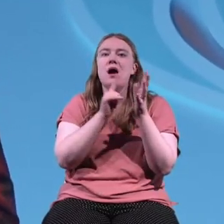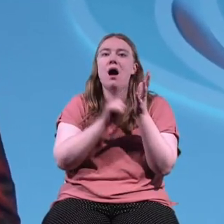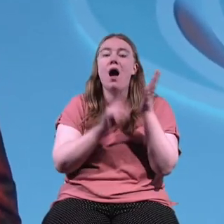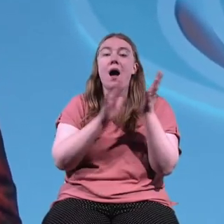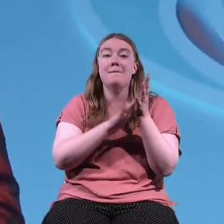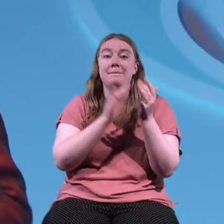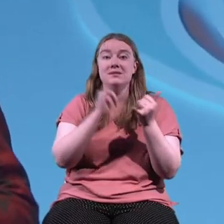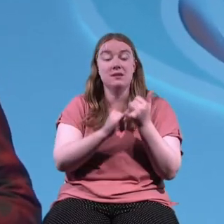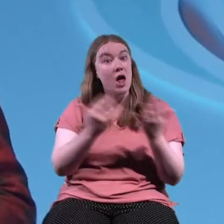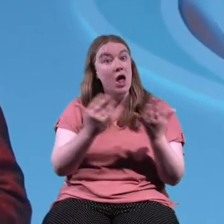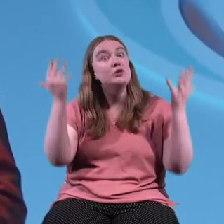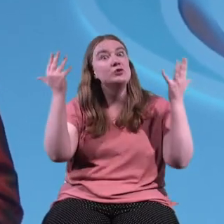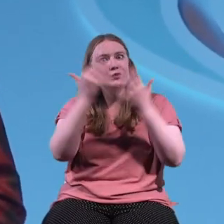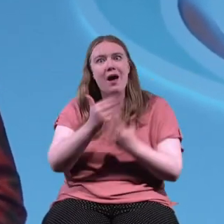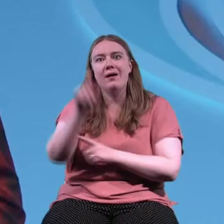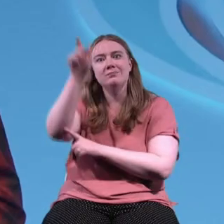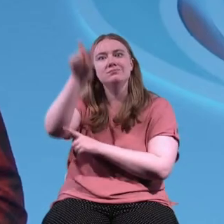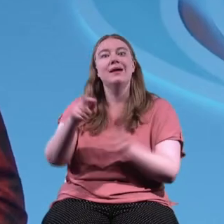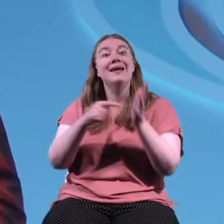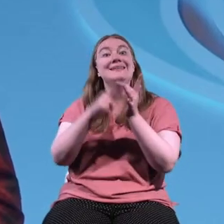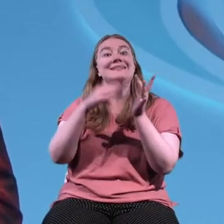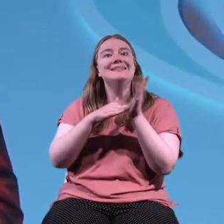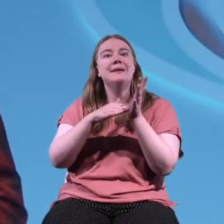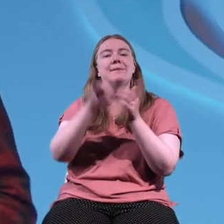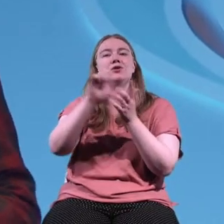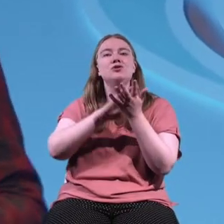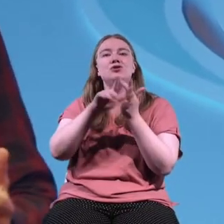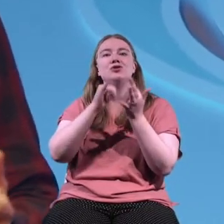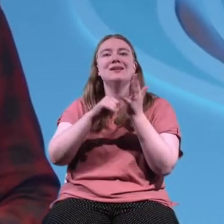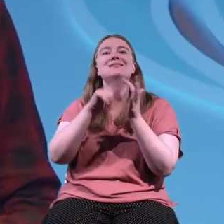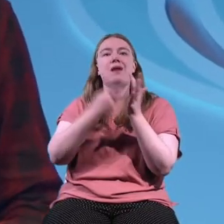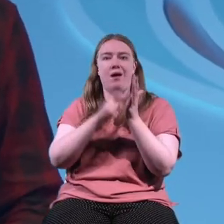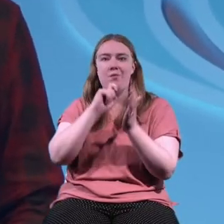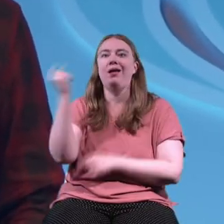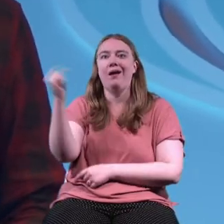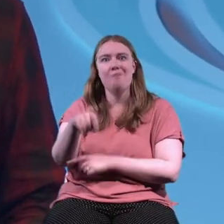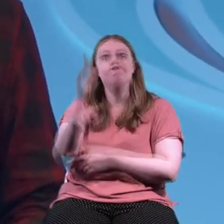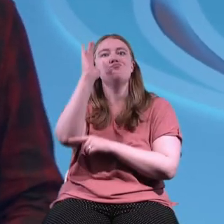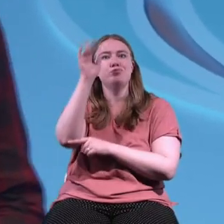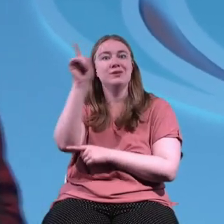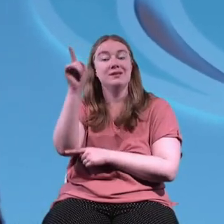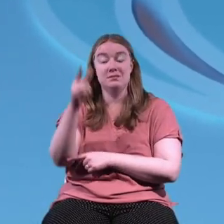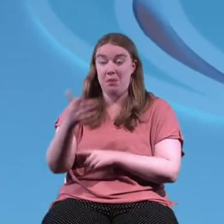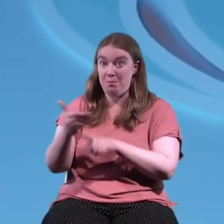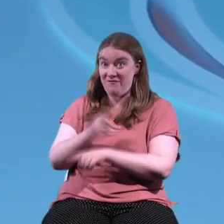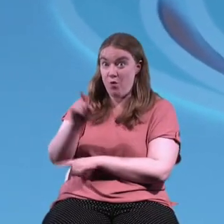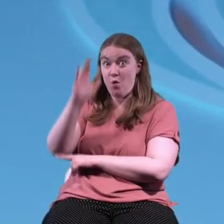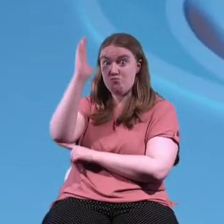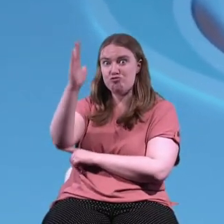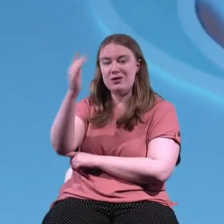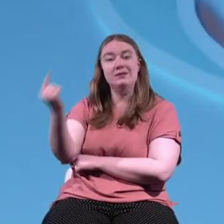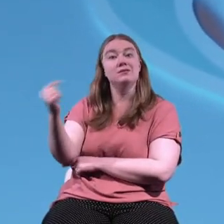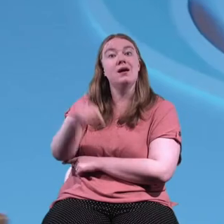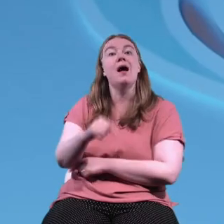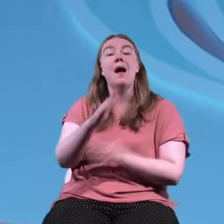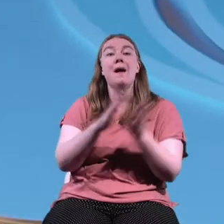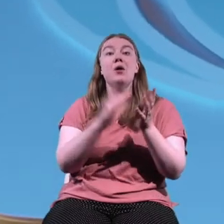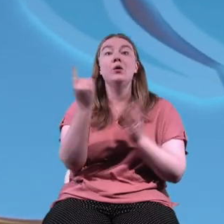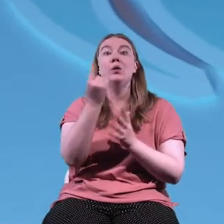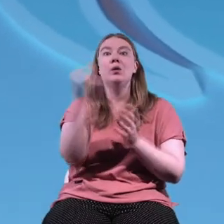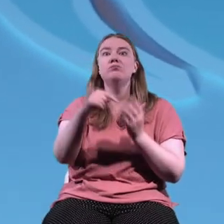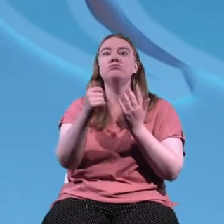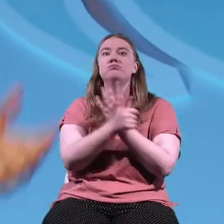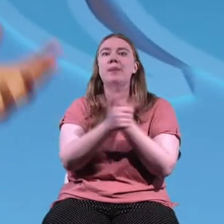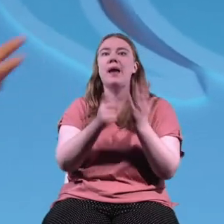Chester, will be well known to many of you, will come and preach. But before he does, Matt Searles is going to come and read the